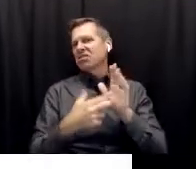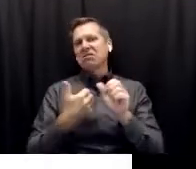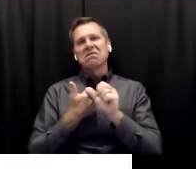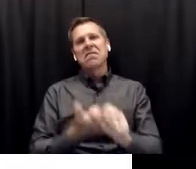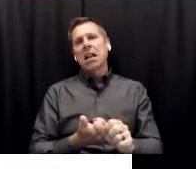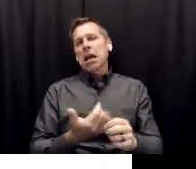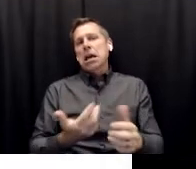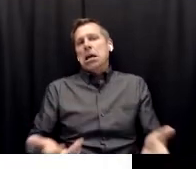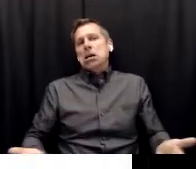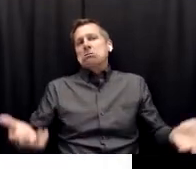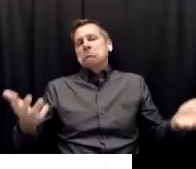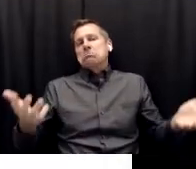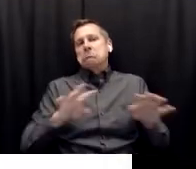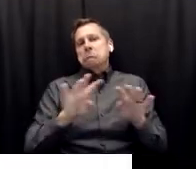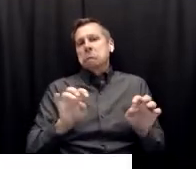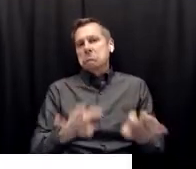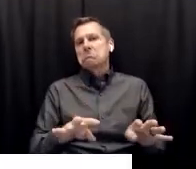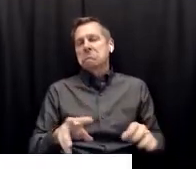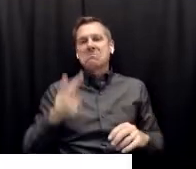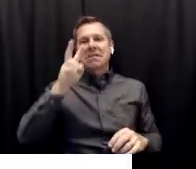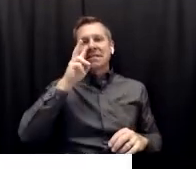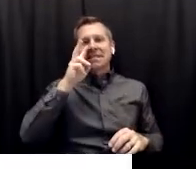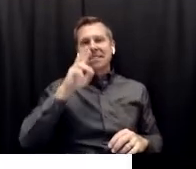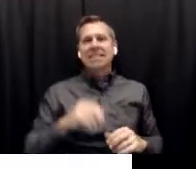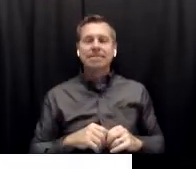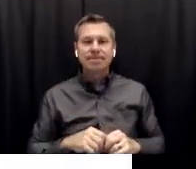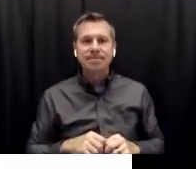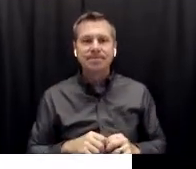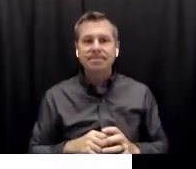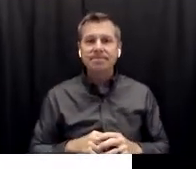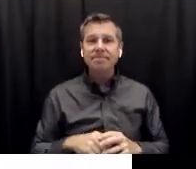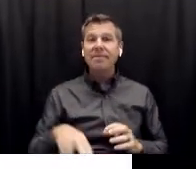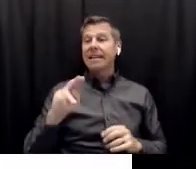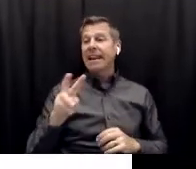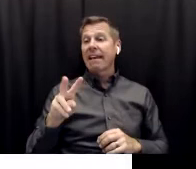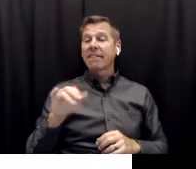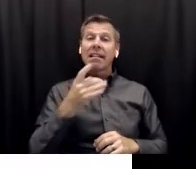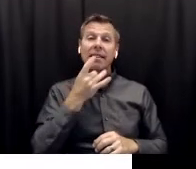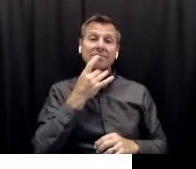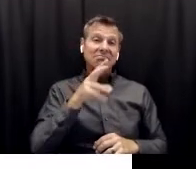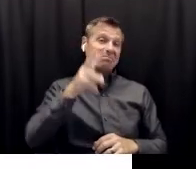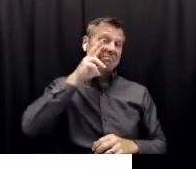come up with official navigational light standards at any time in the future.